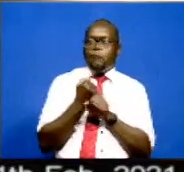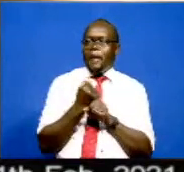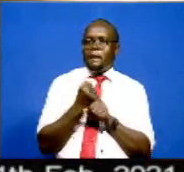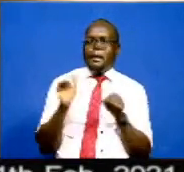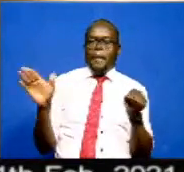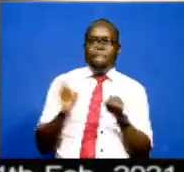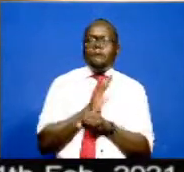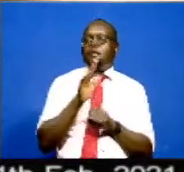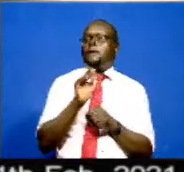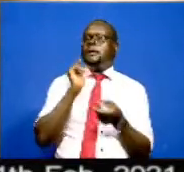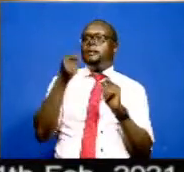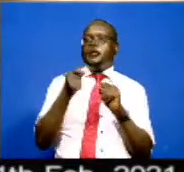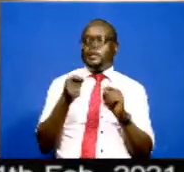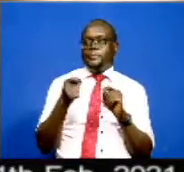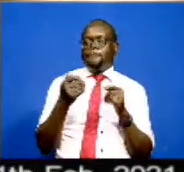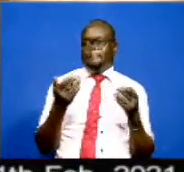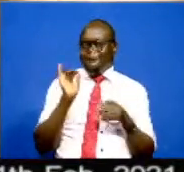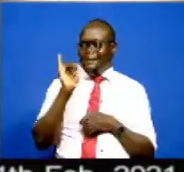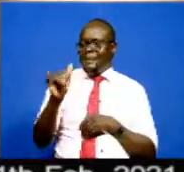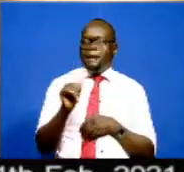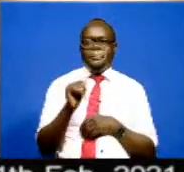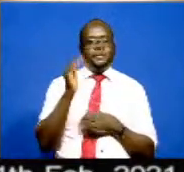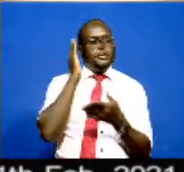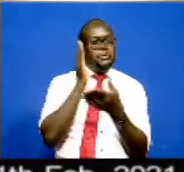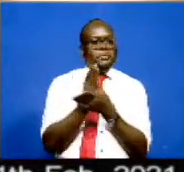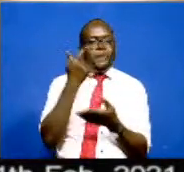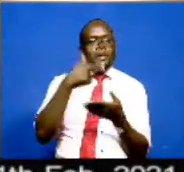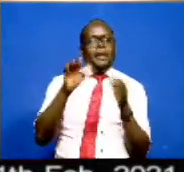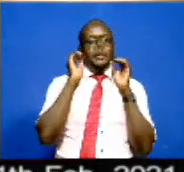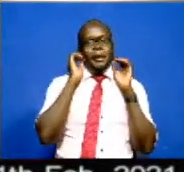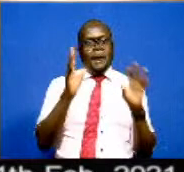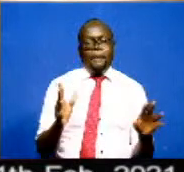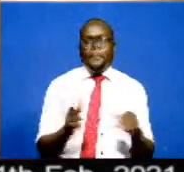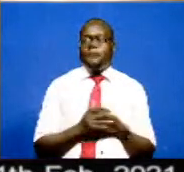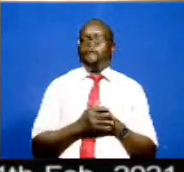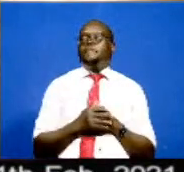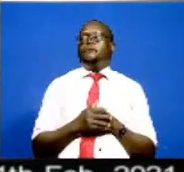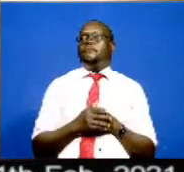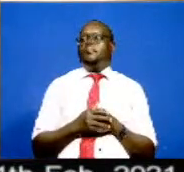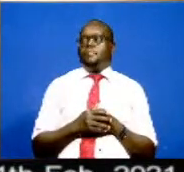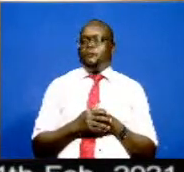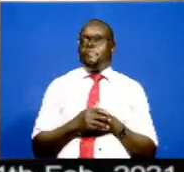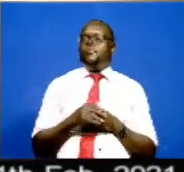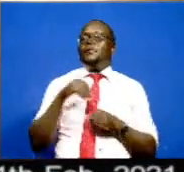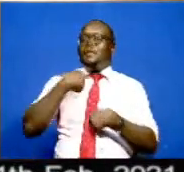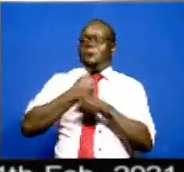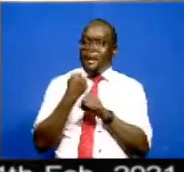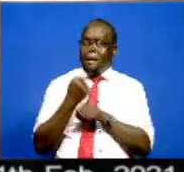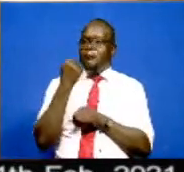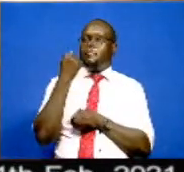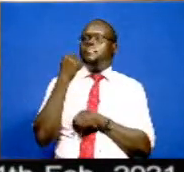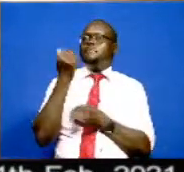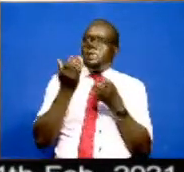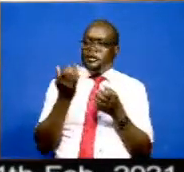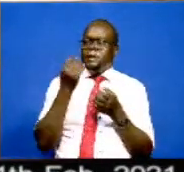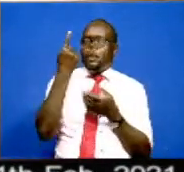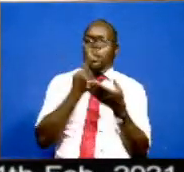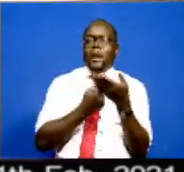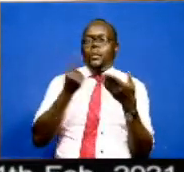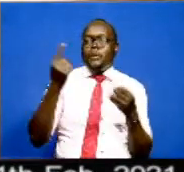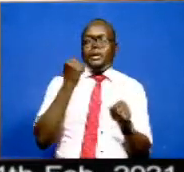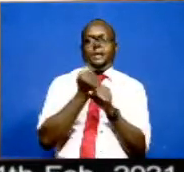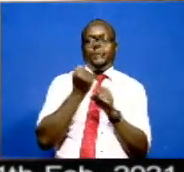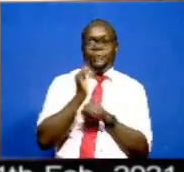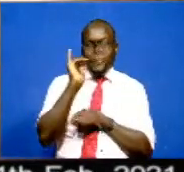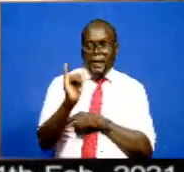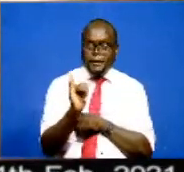House. And that's not an exercise that will take the next 1 week. It could take longer. So I